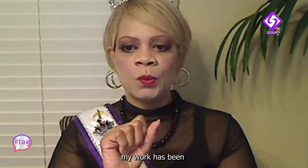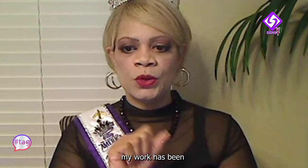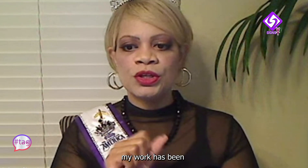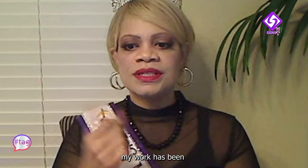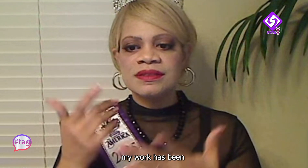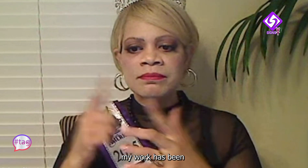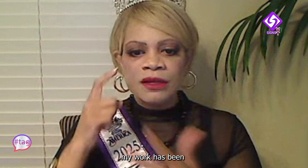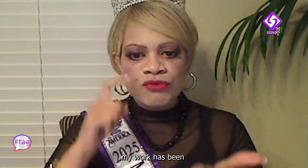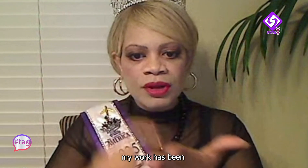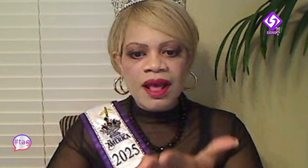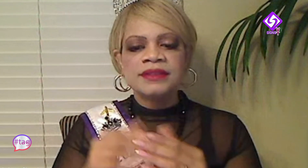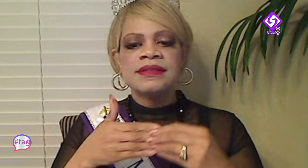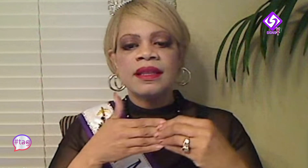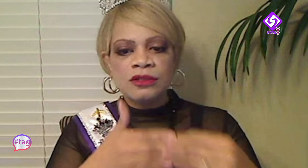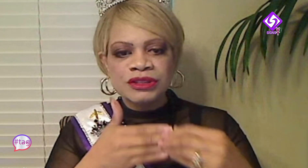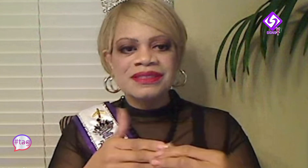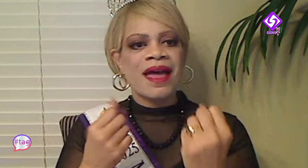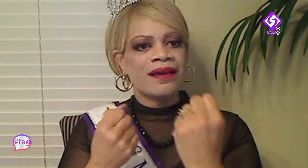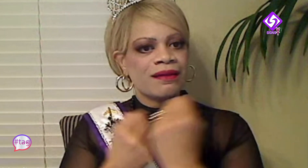My work has been